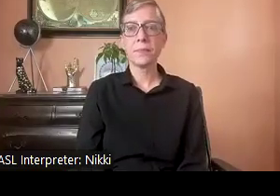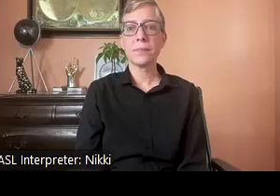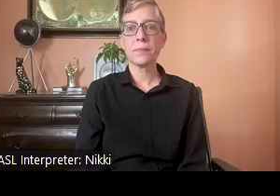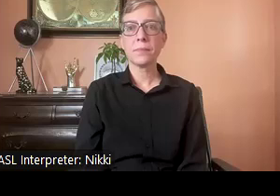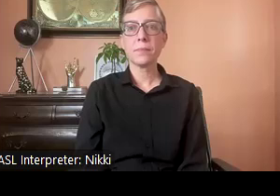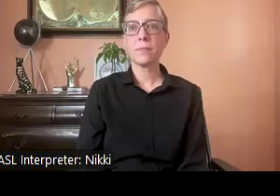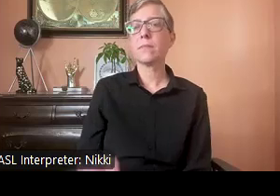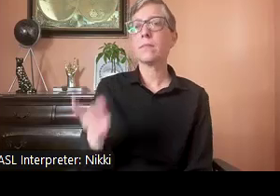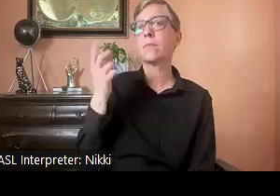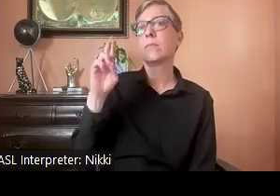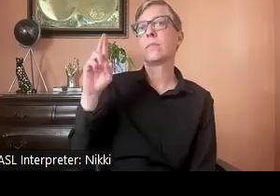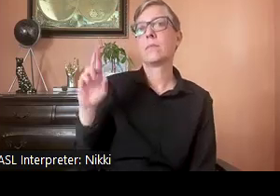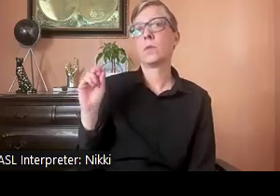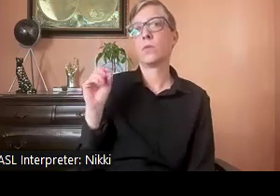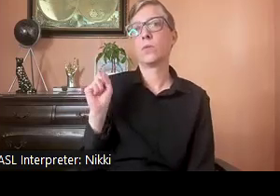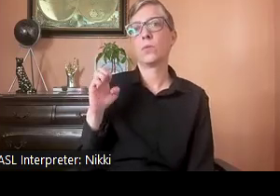Dr. Rosenberg.